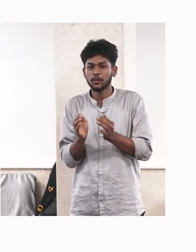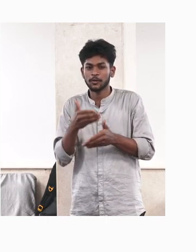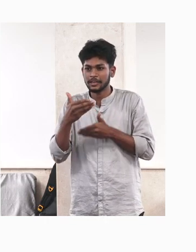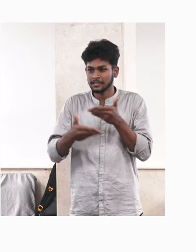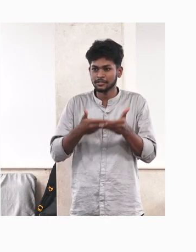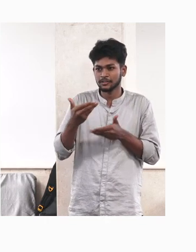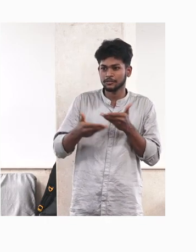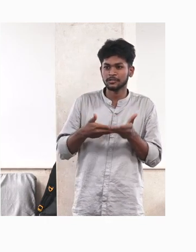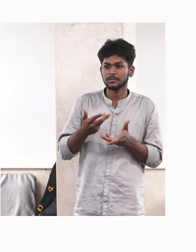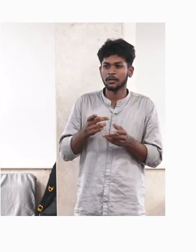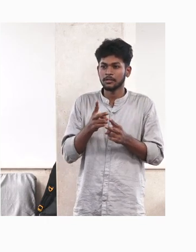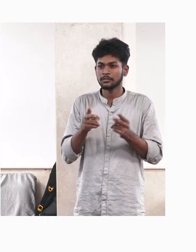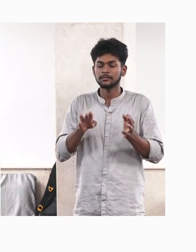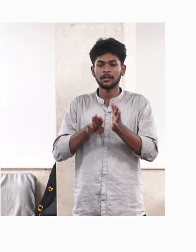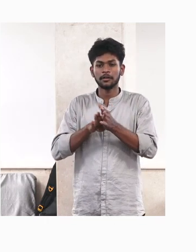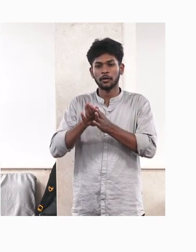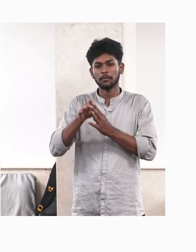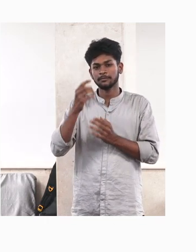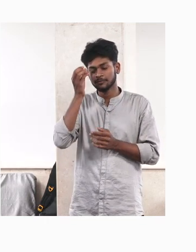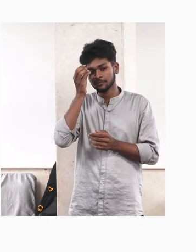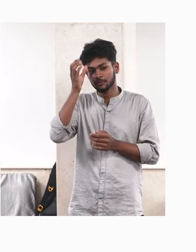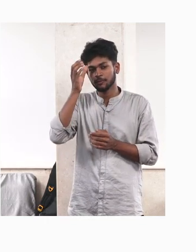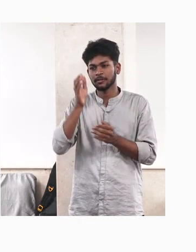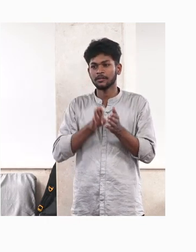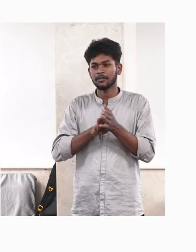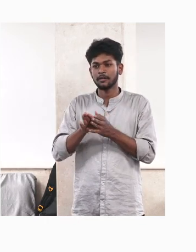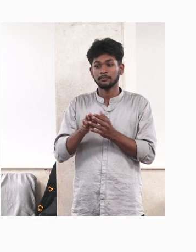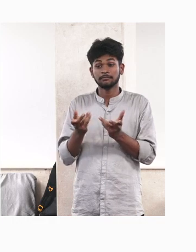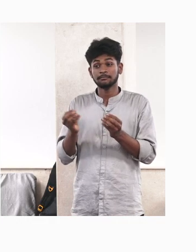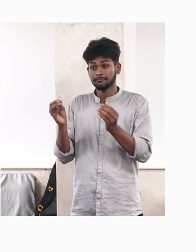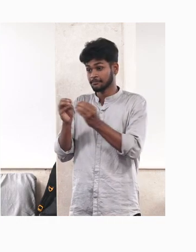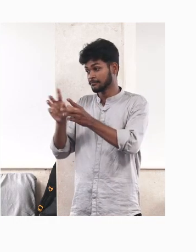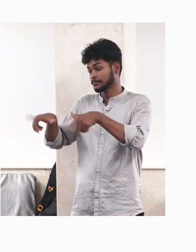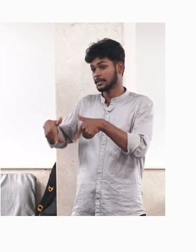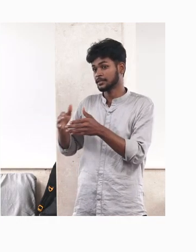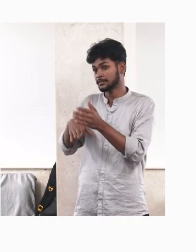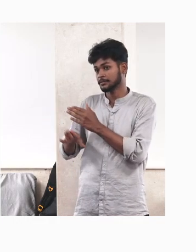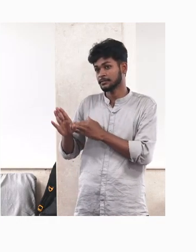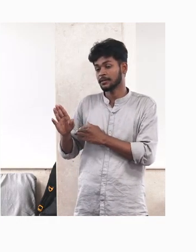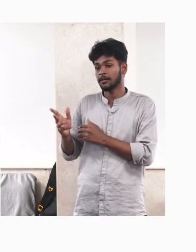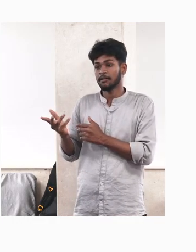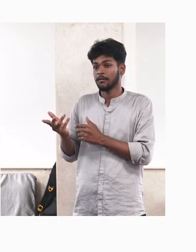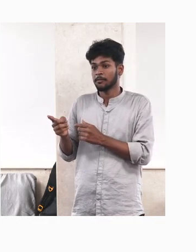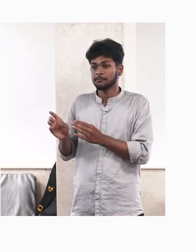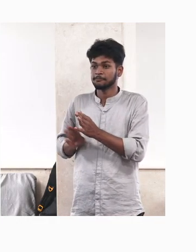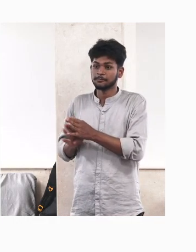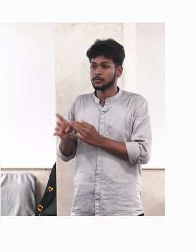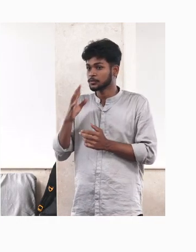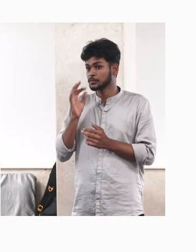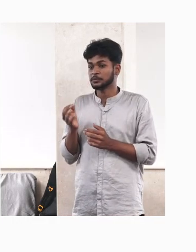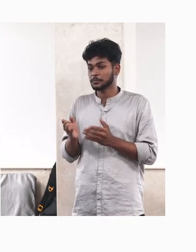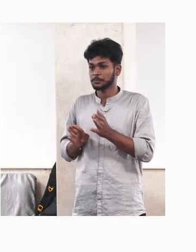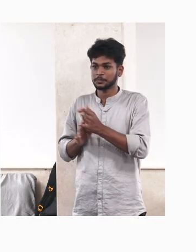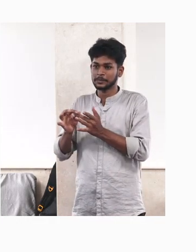We develop a knowledge on this. In Banyan, for sure, as was said this morning, has a specific